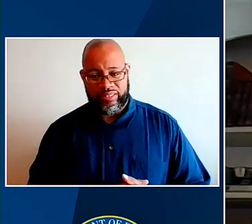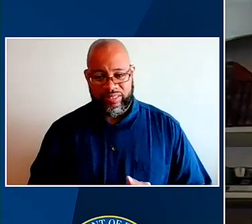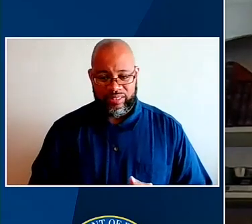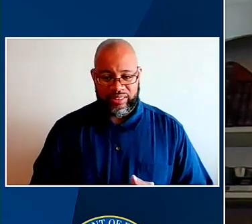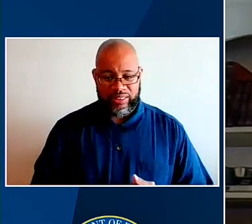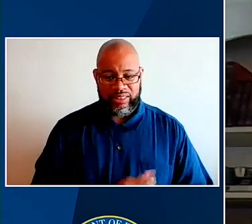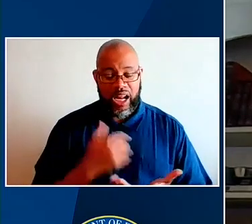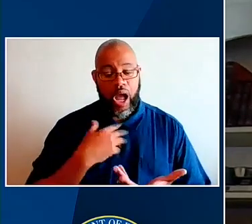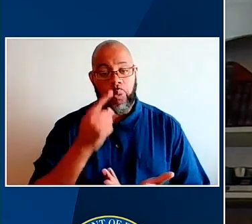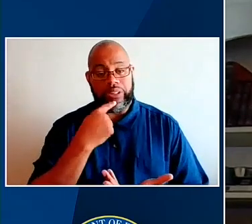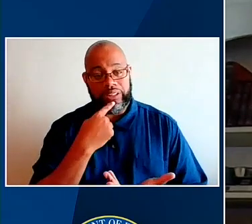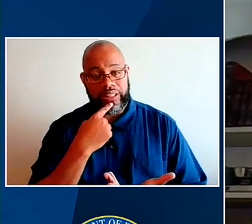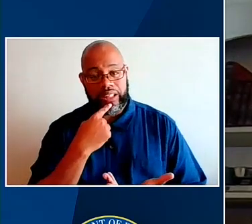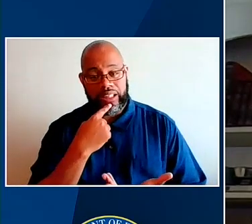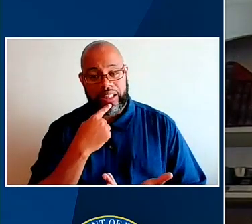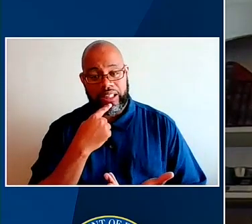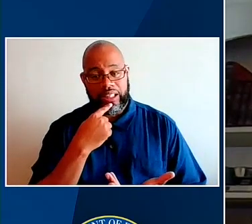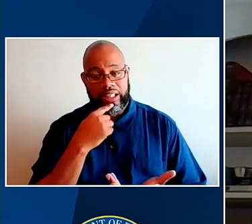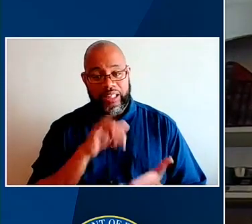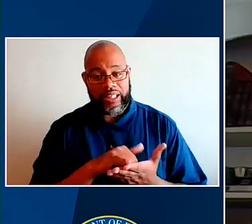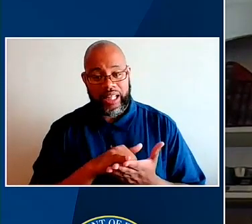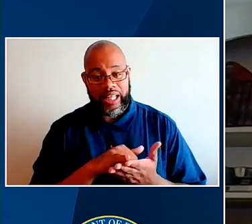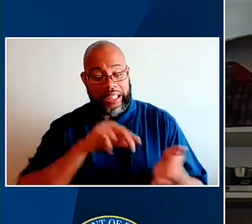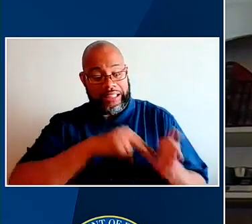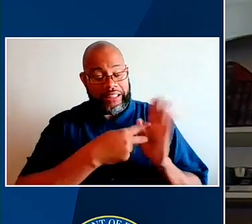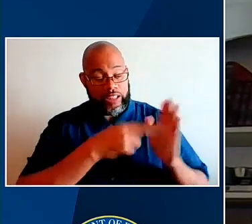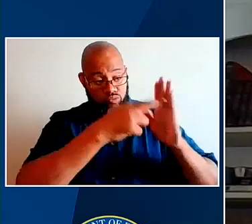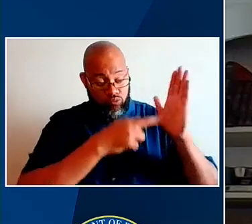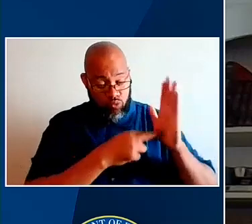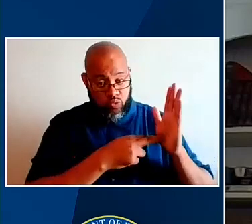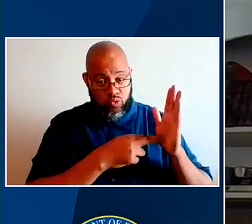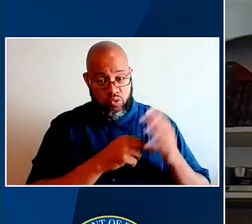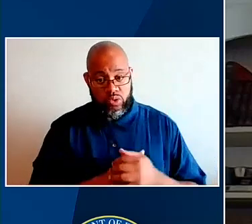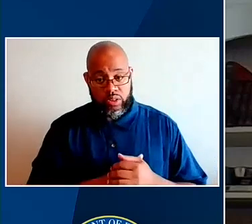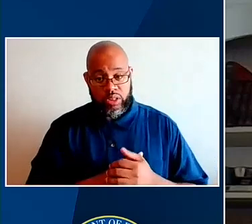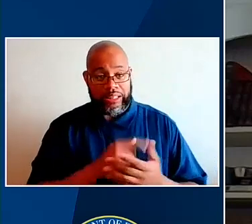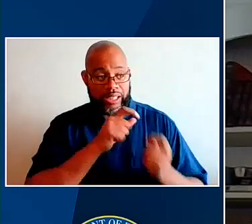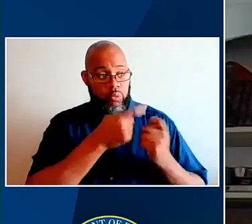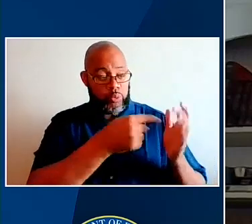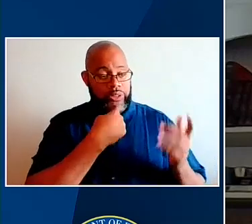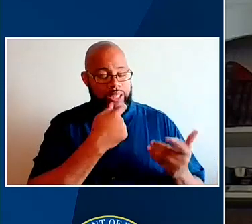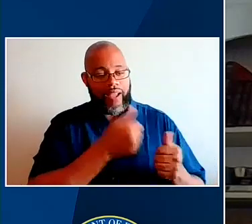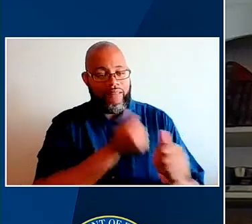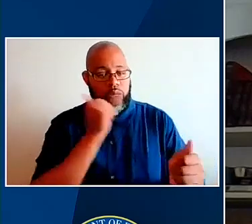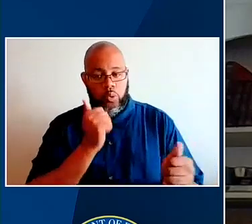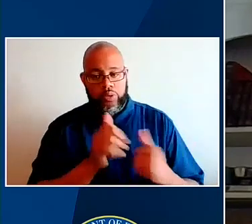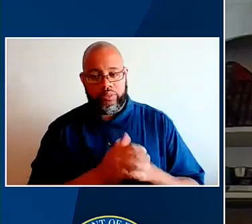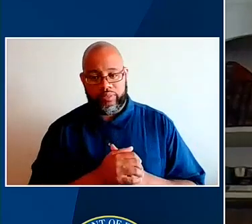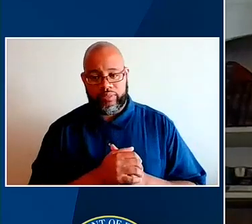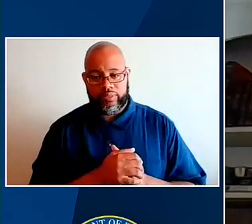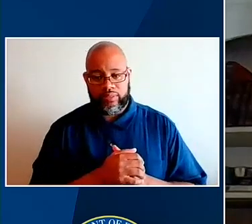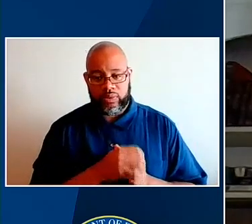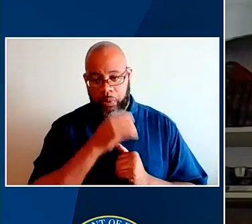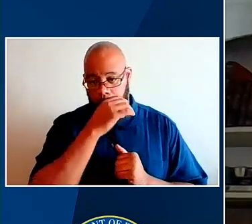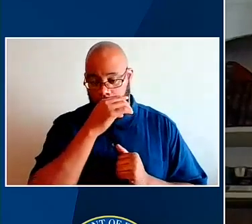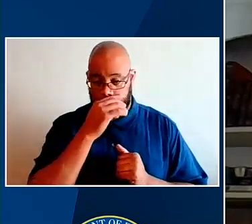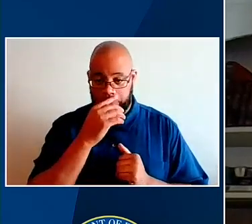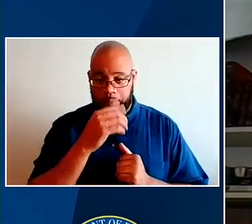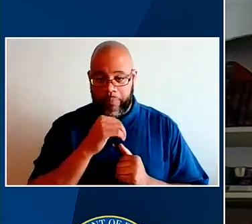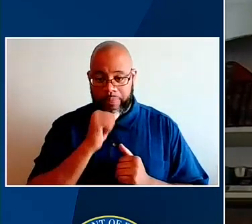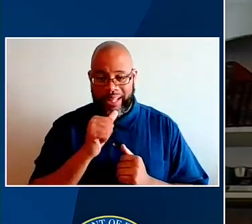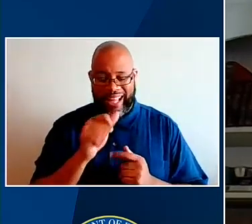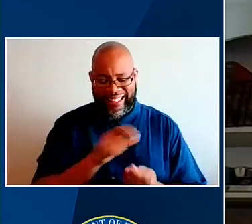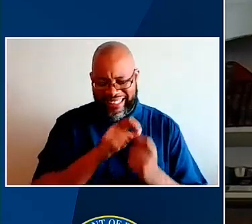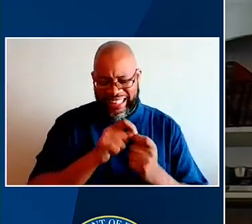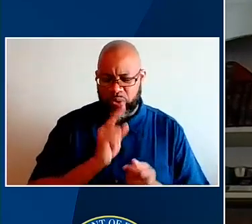I would say, Zach, that the intent of our rule as proposed is exactly what you say, to avoid, to prohibit that. I'm not exactly